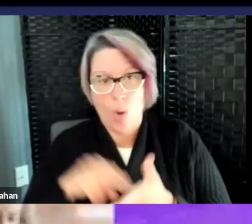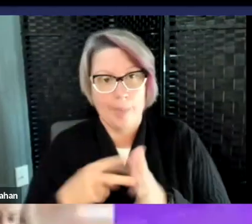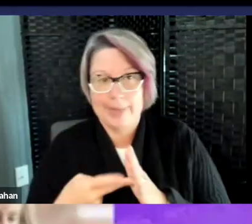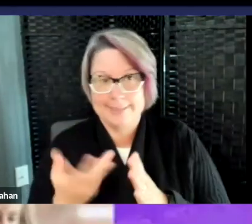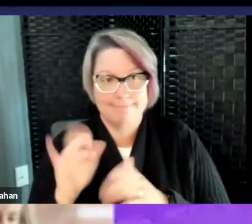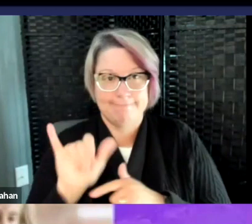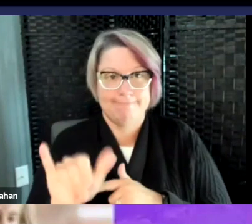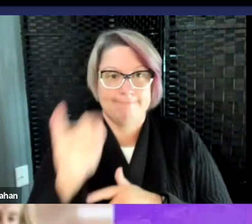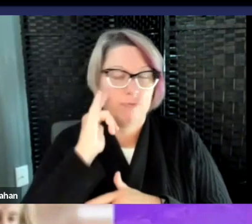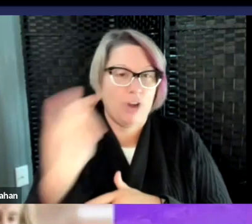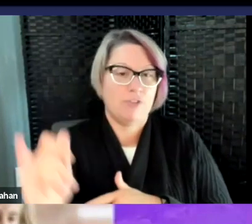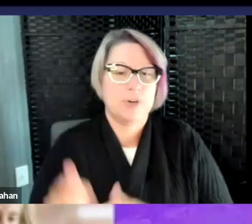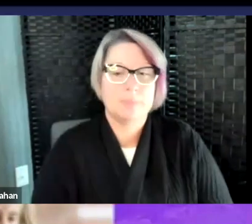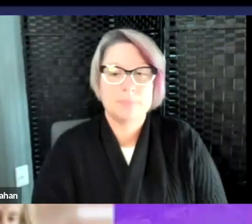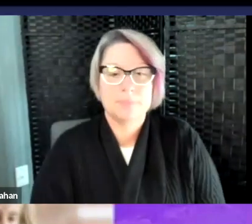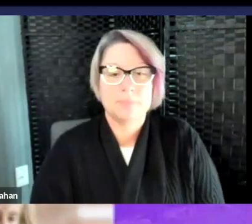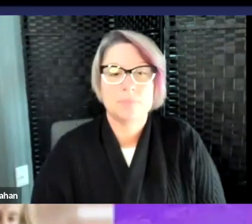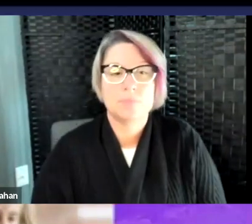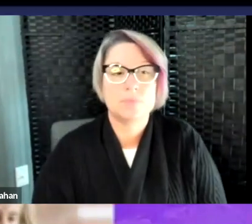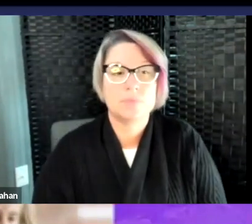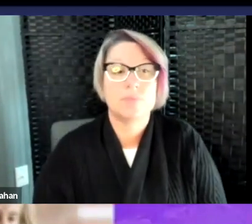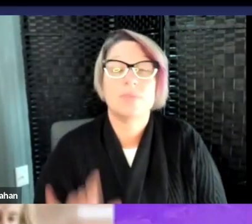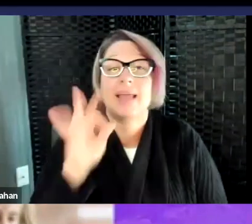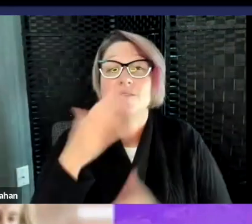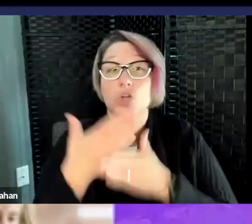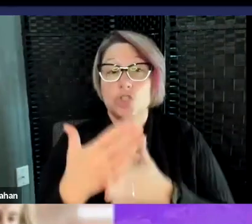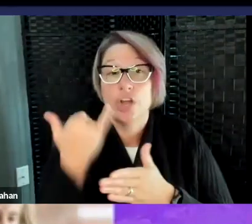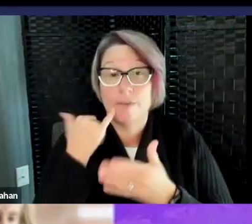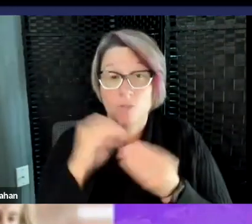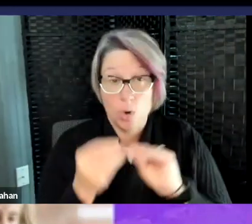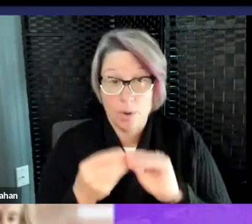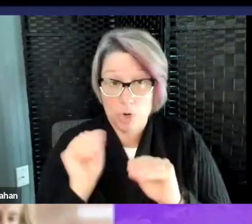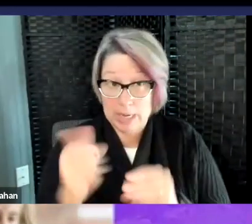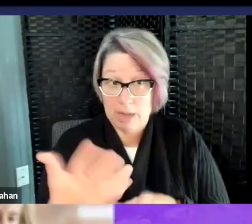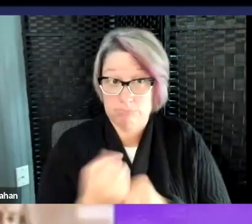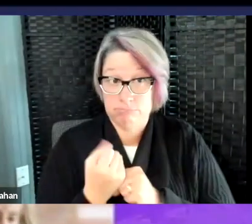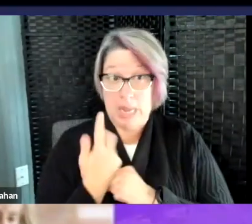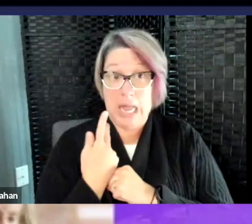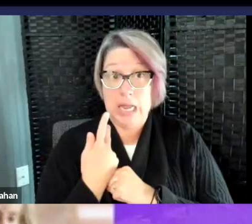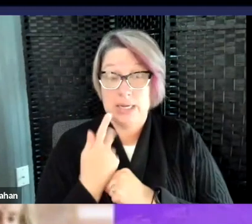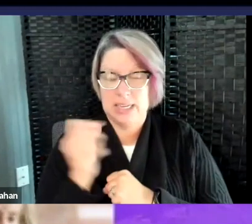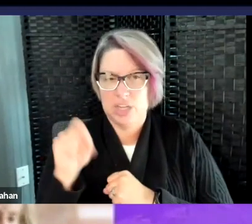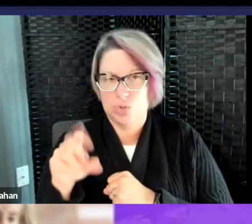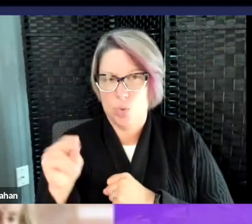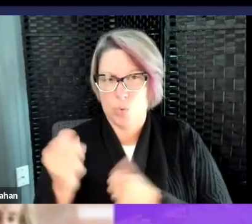take it back, all right? Here we go. If you share your phone number, can you take that back? Yes or no?